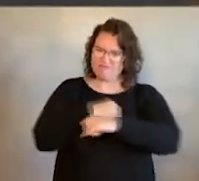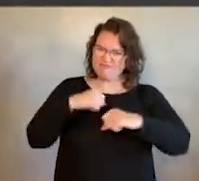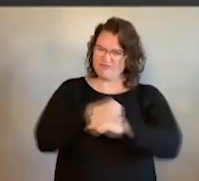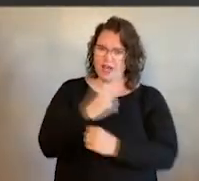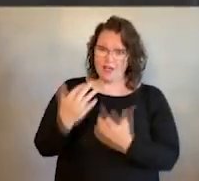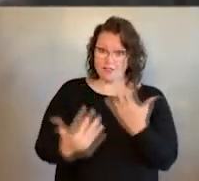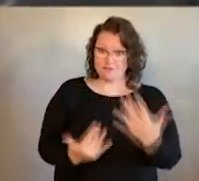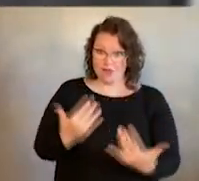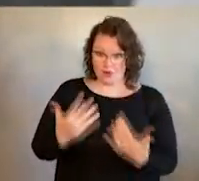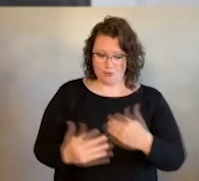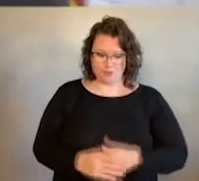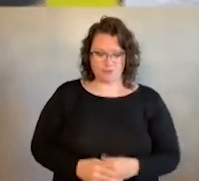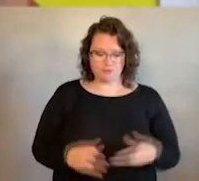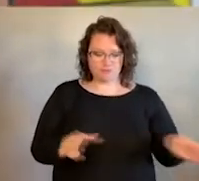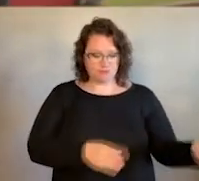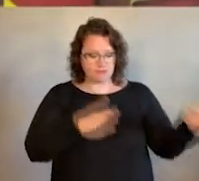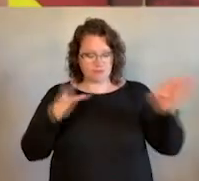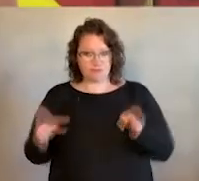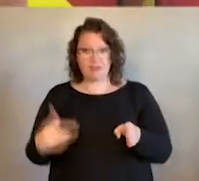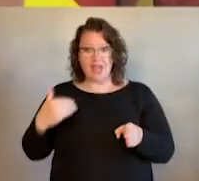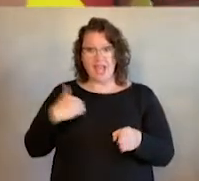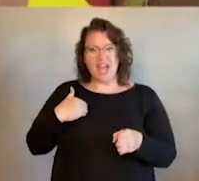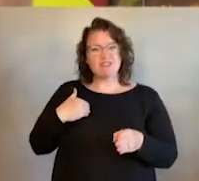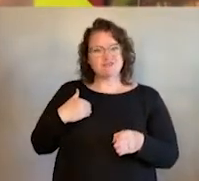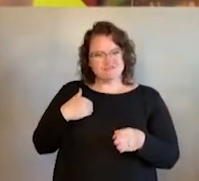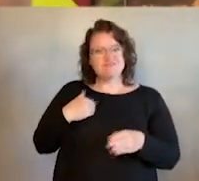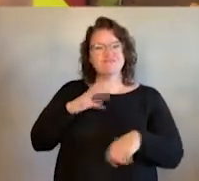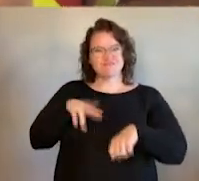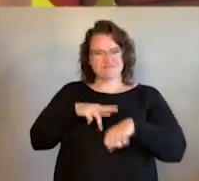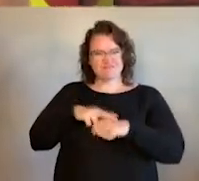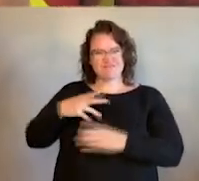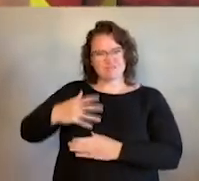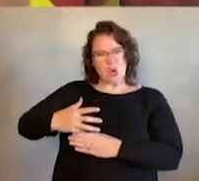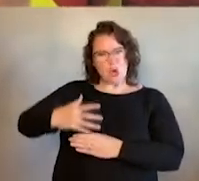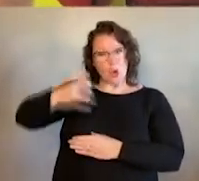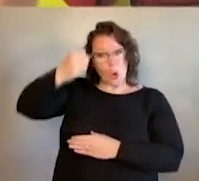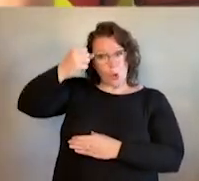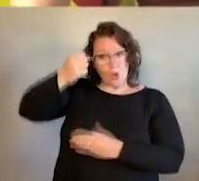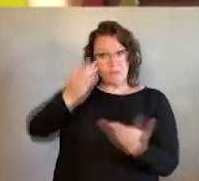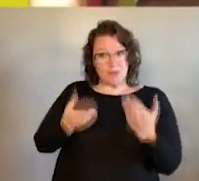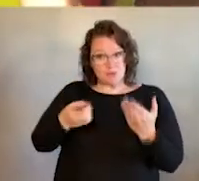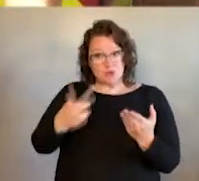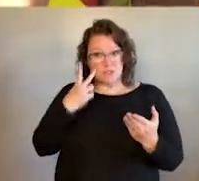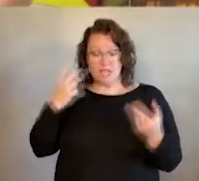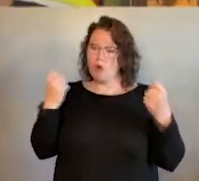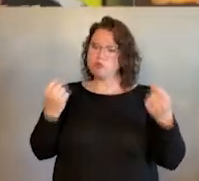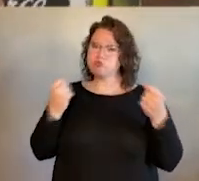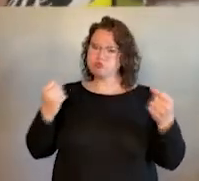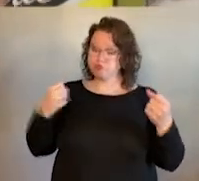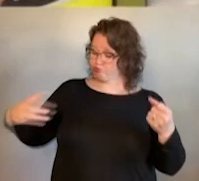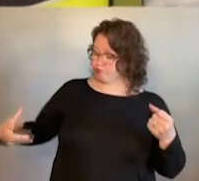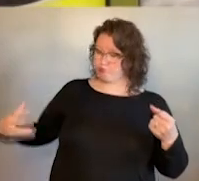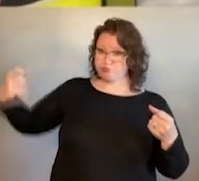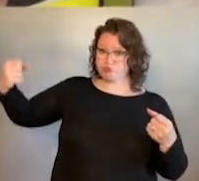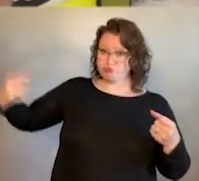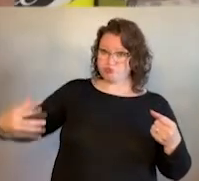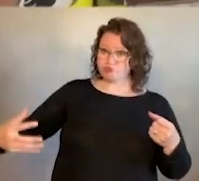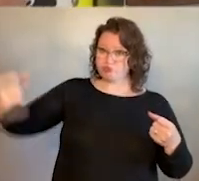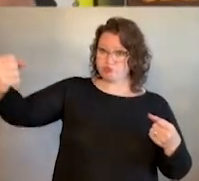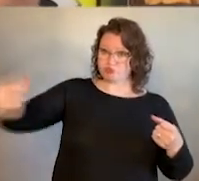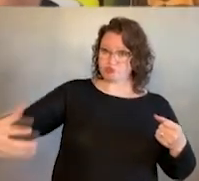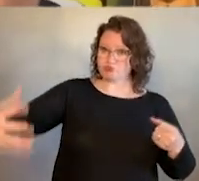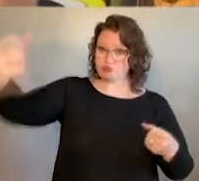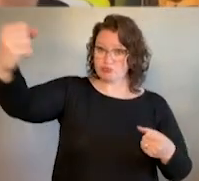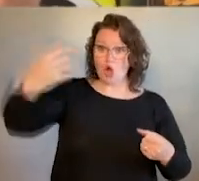fire. And then you can see we have good old traffic cones. Perhaps you've seen these going down the road. It's to